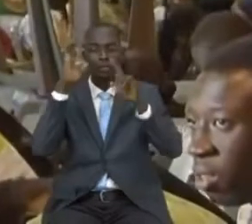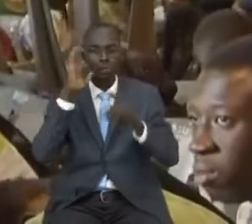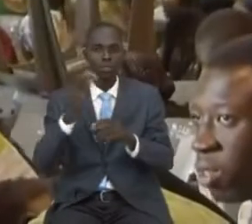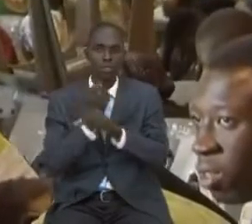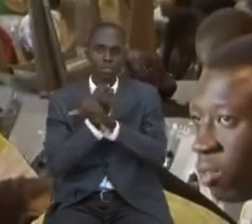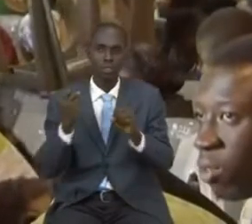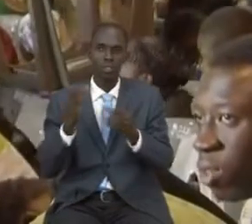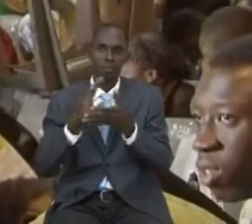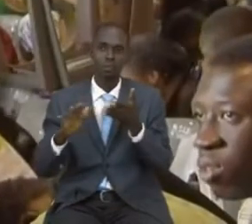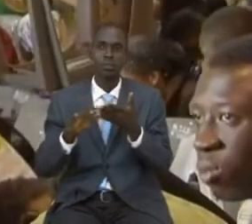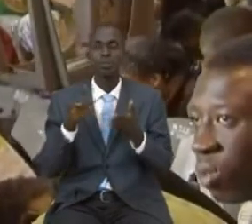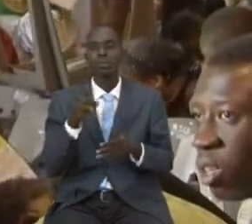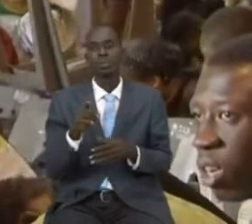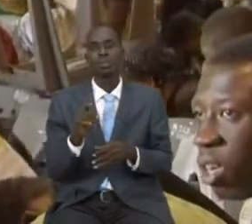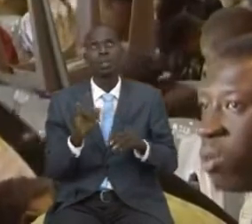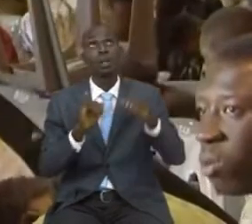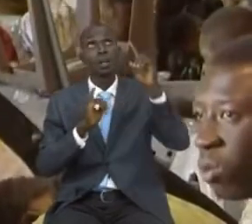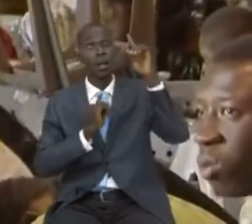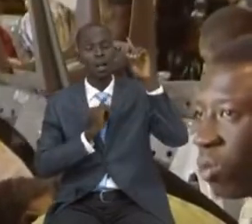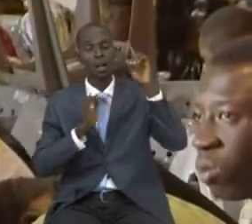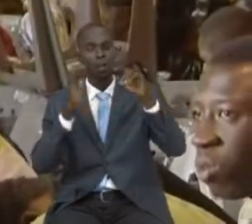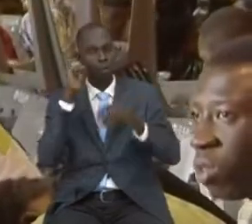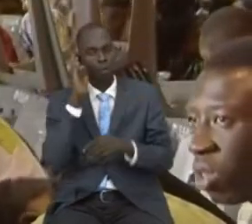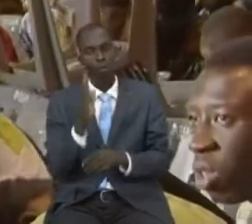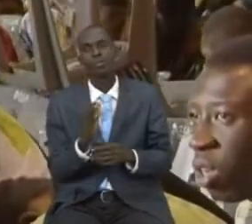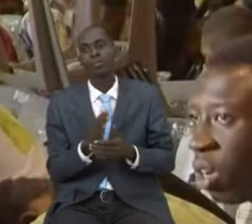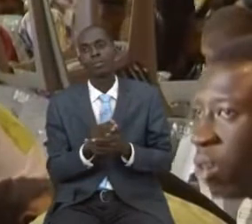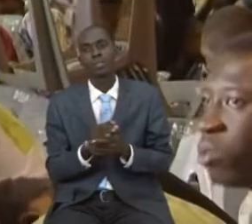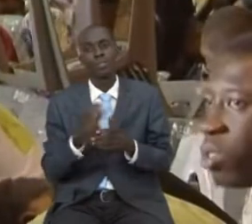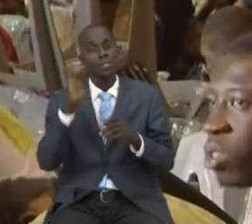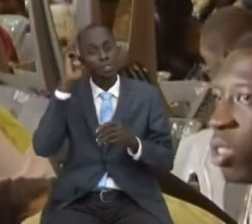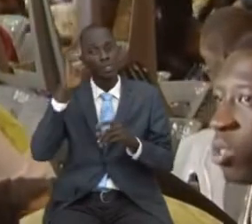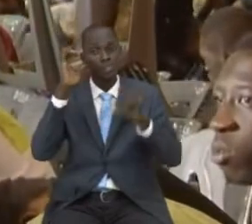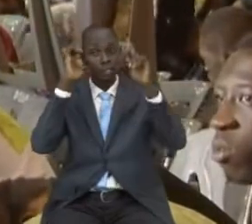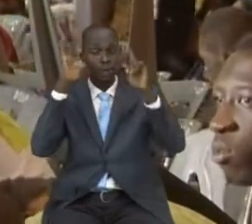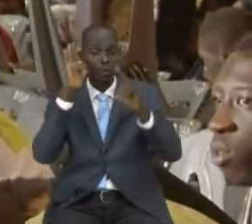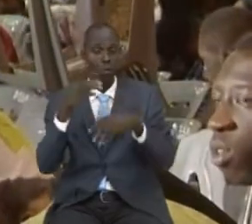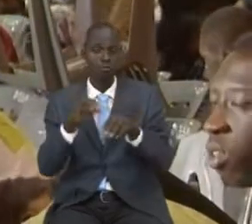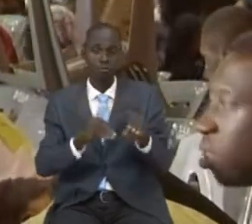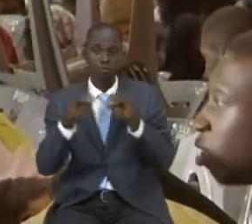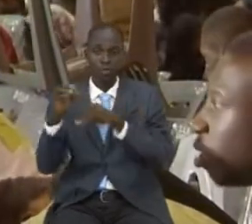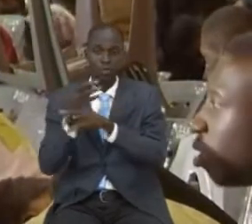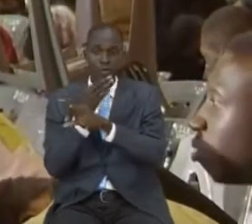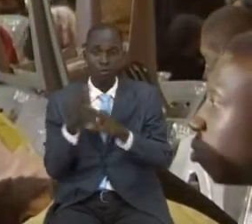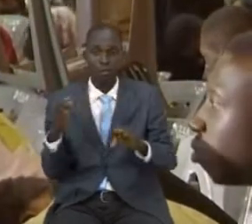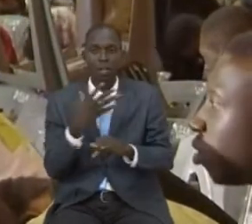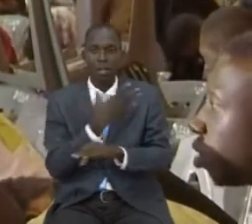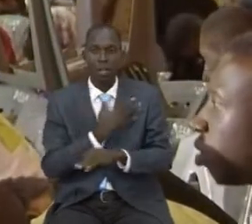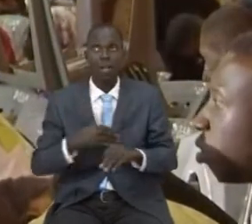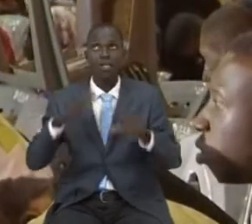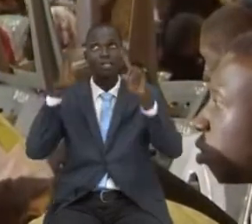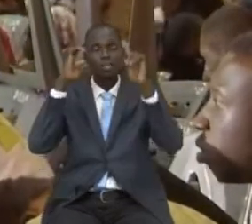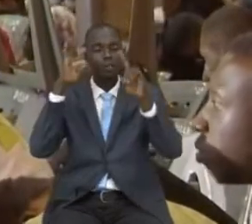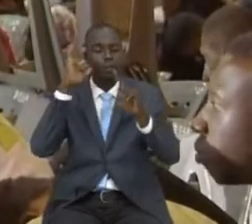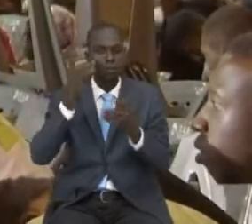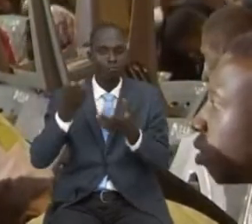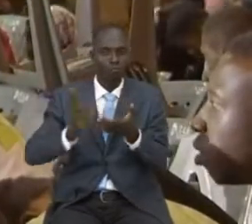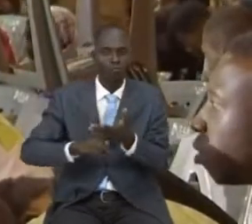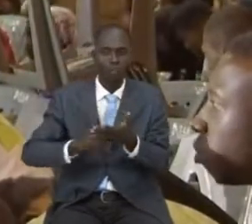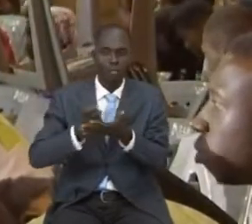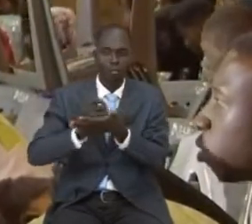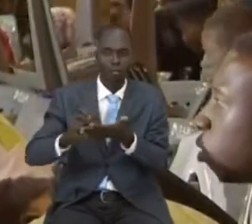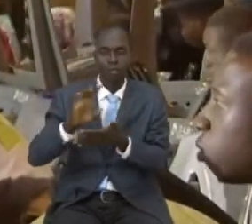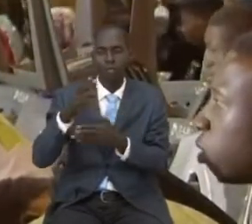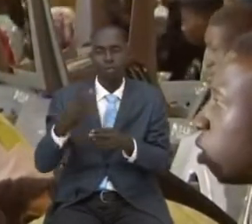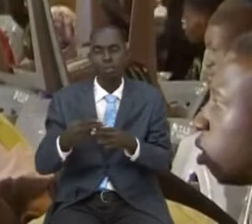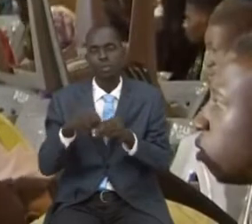you. I will. It will set you free. And then you write your name in the book of life